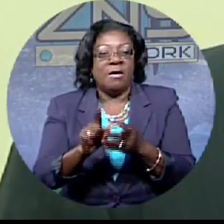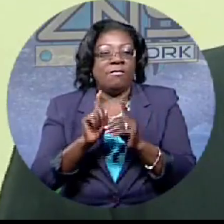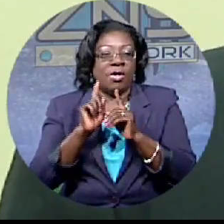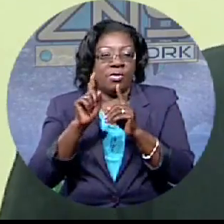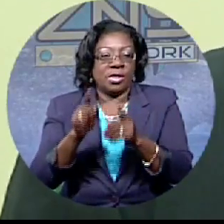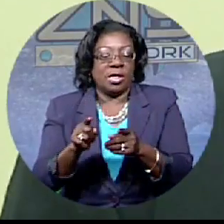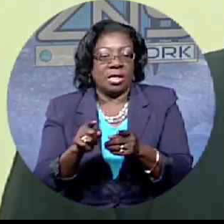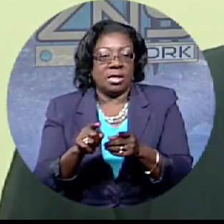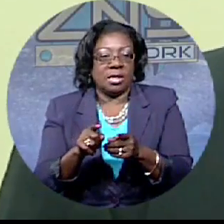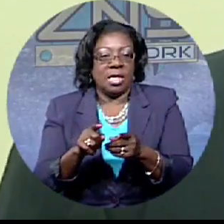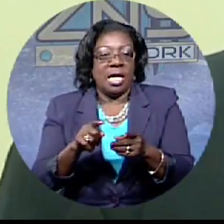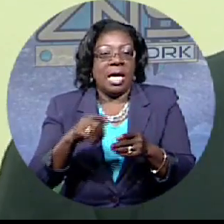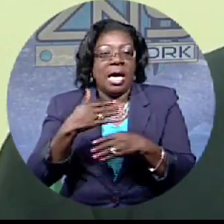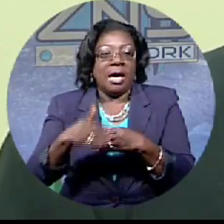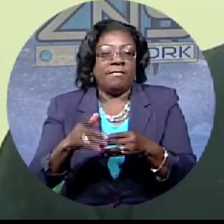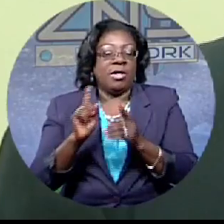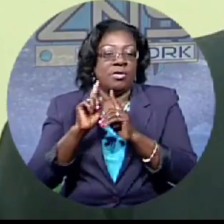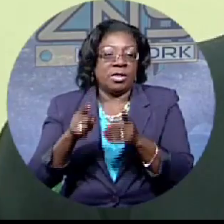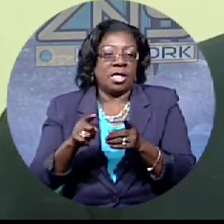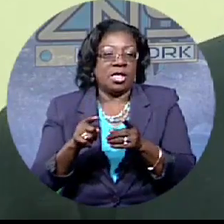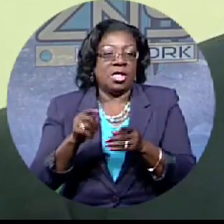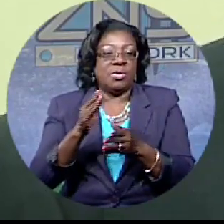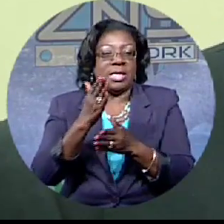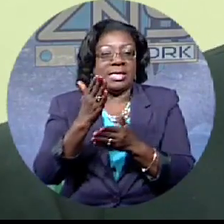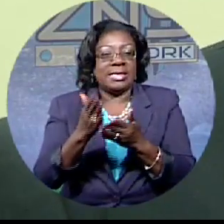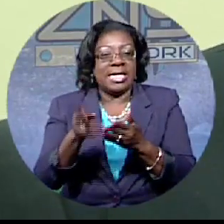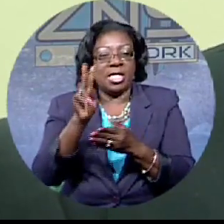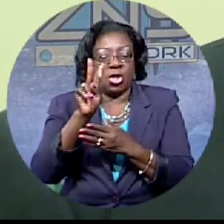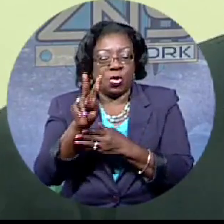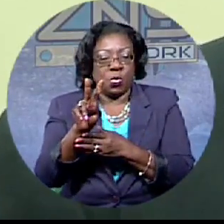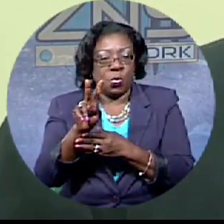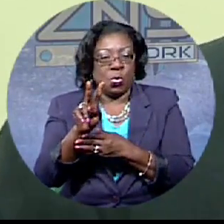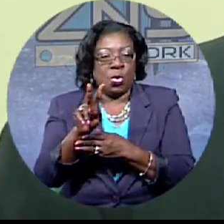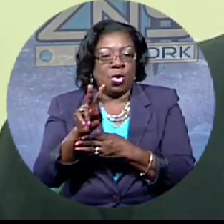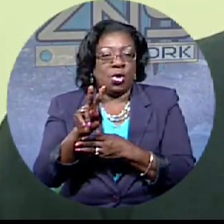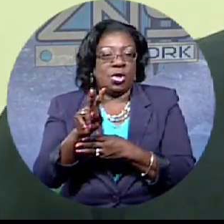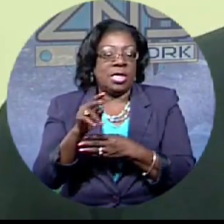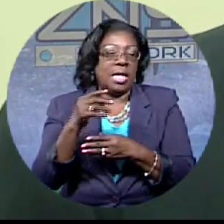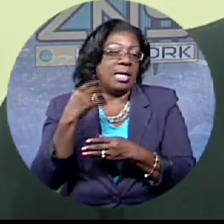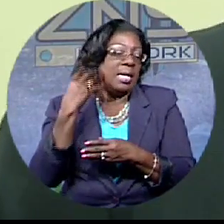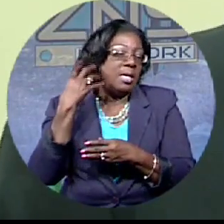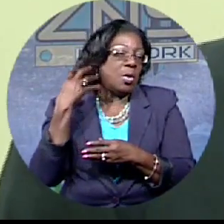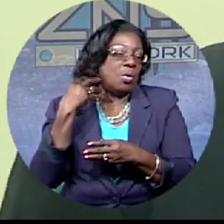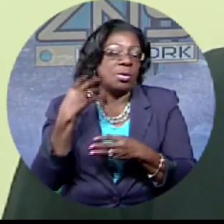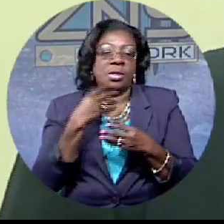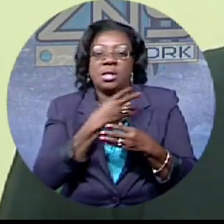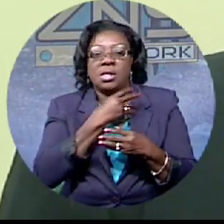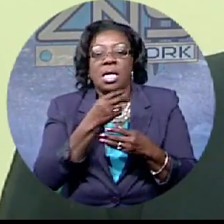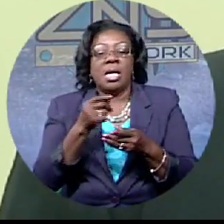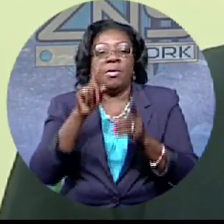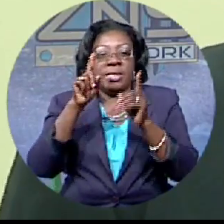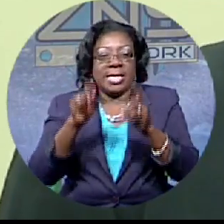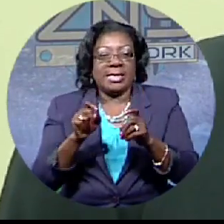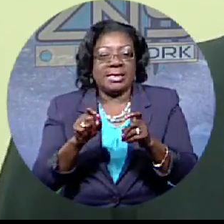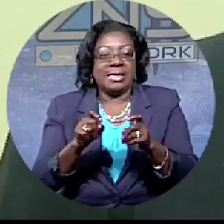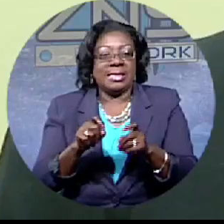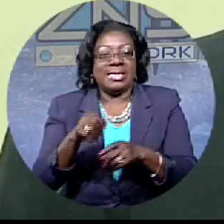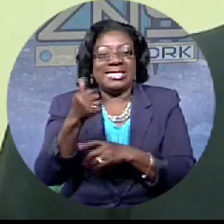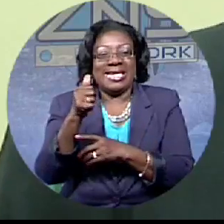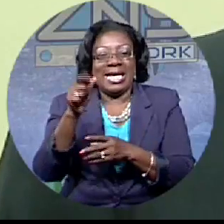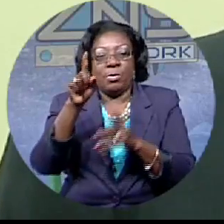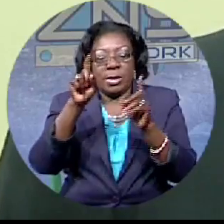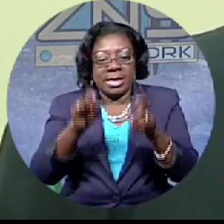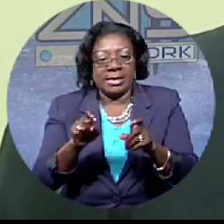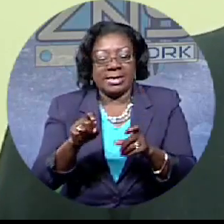at, after I got my results, I was at stage 2. I had lymph nodes involved. 10 lymph nodes were tested and 9 came